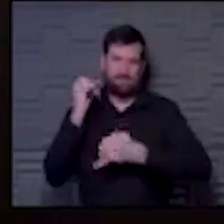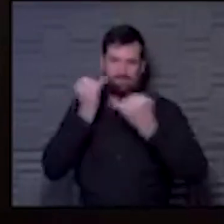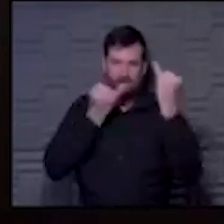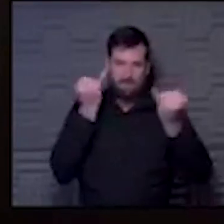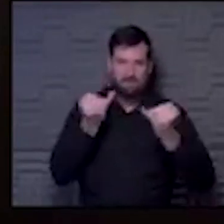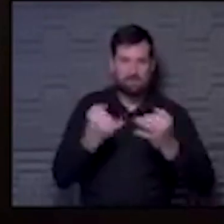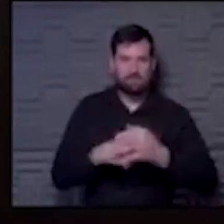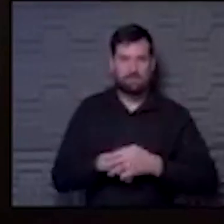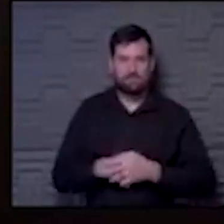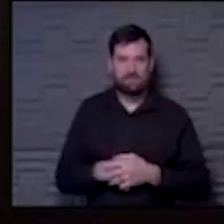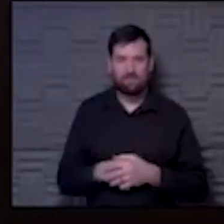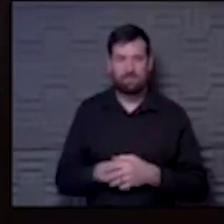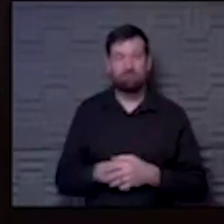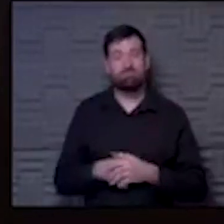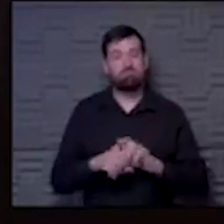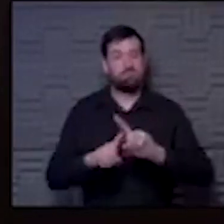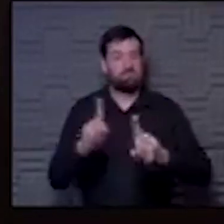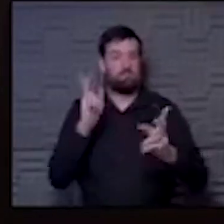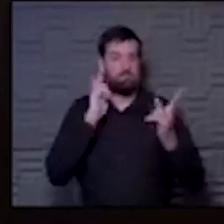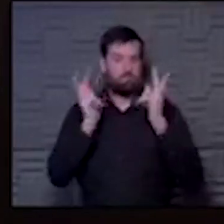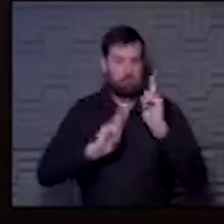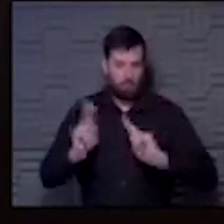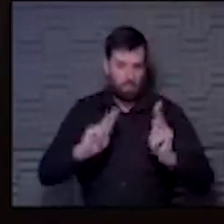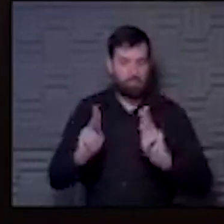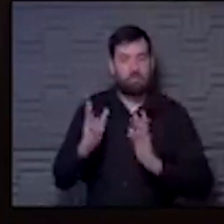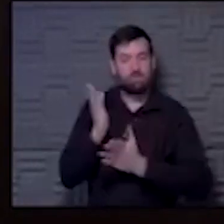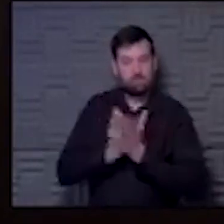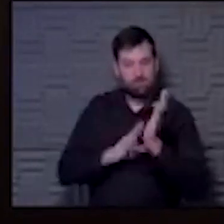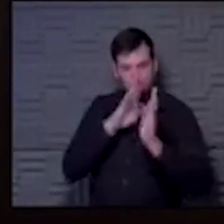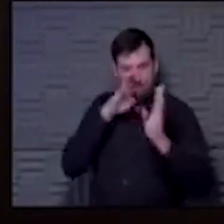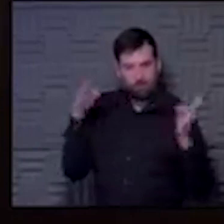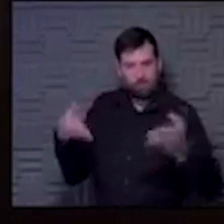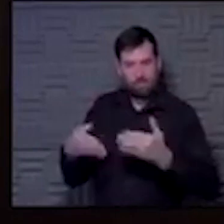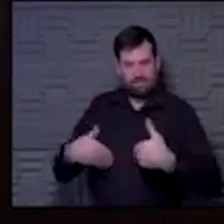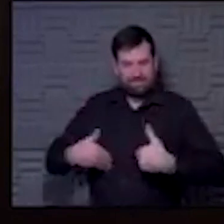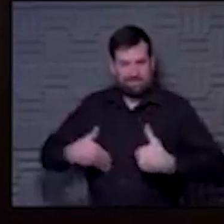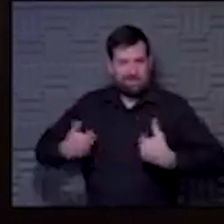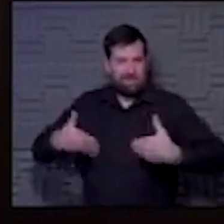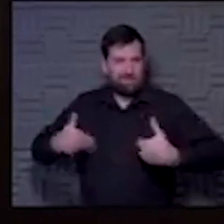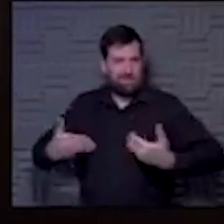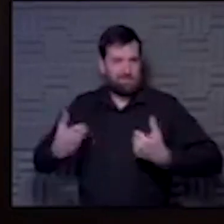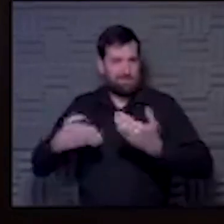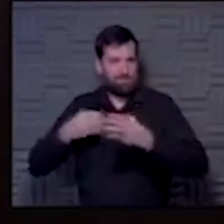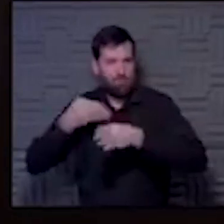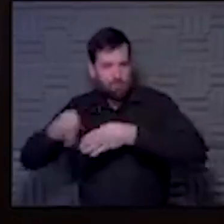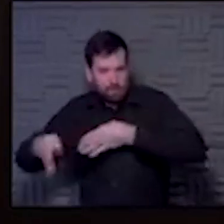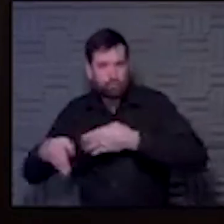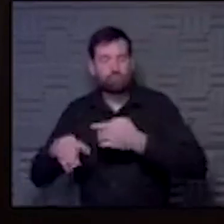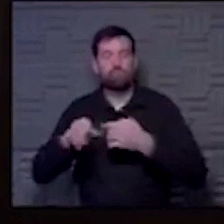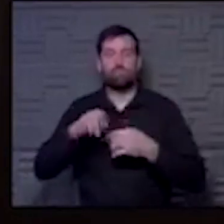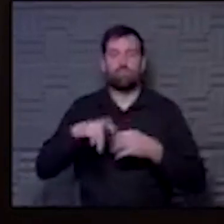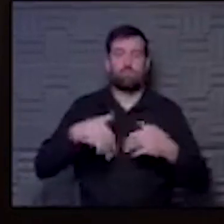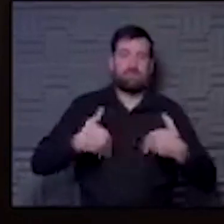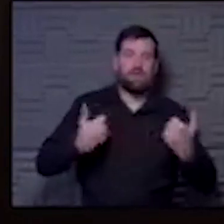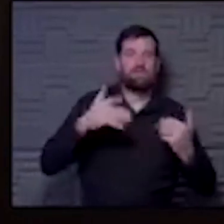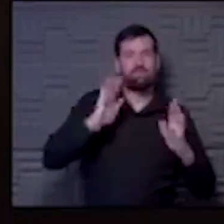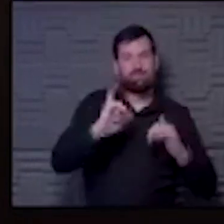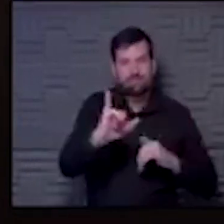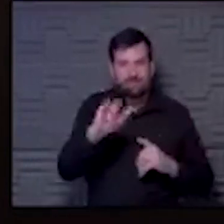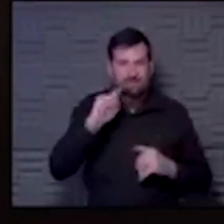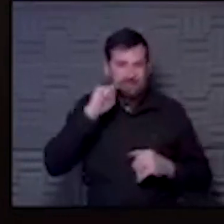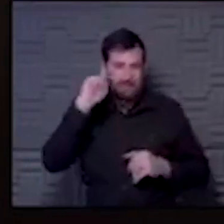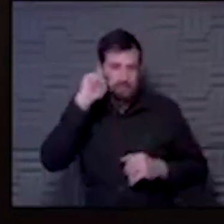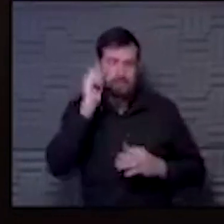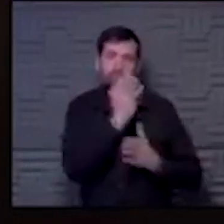Or like a different people in mind. For example, some of them focus on like the young Latino professionals or young Latinos, like teenagers.